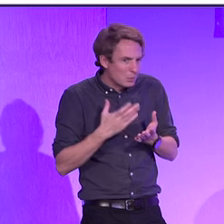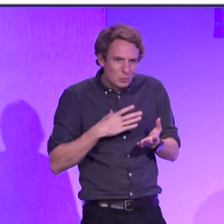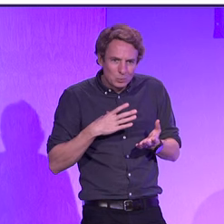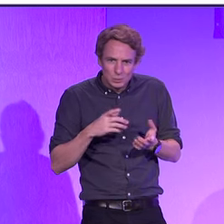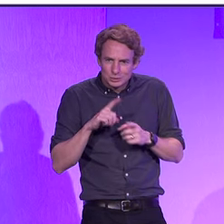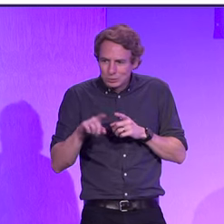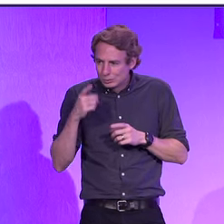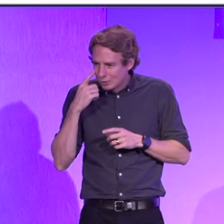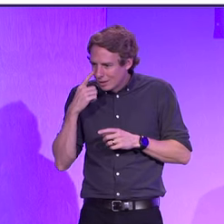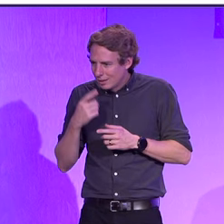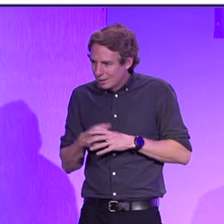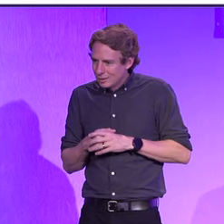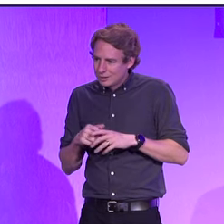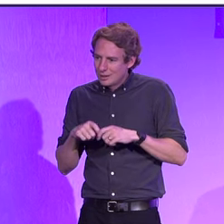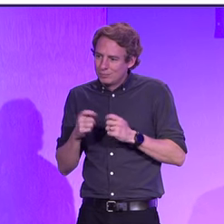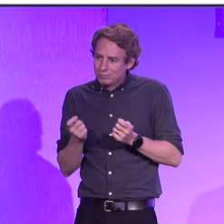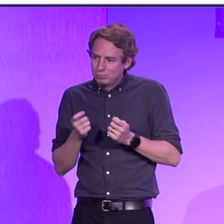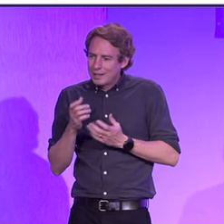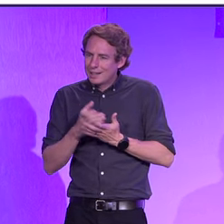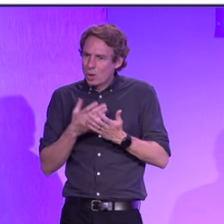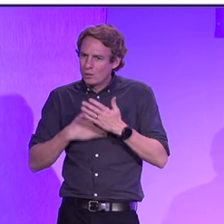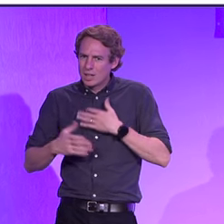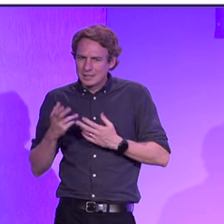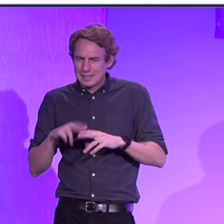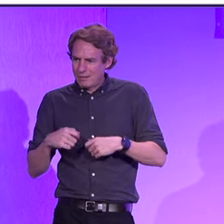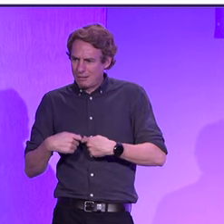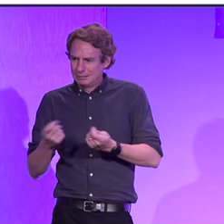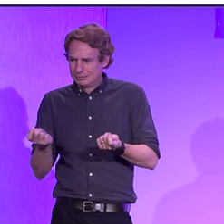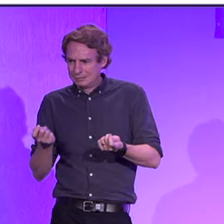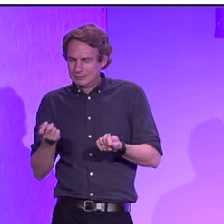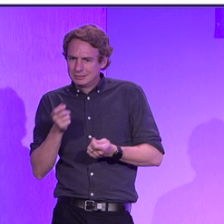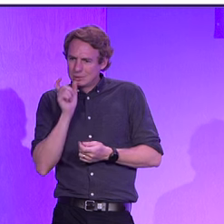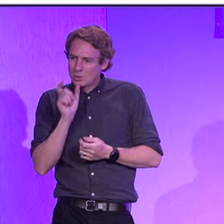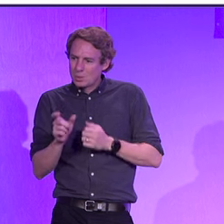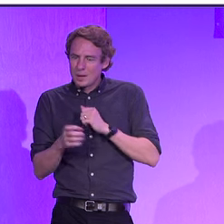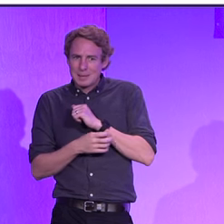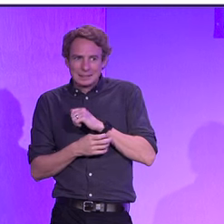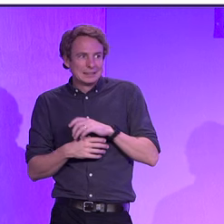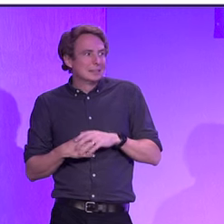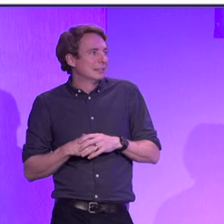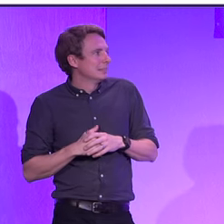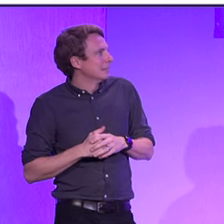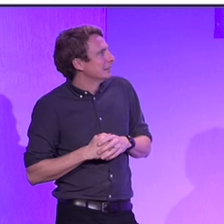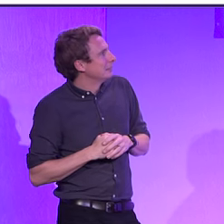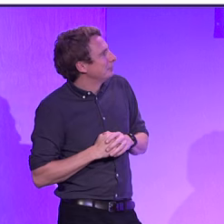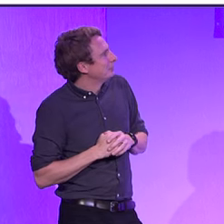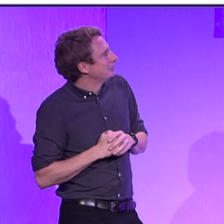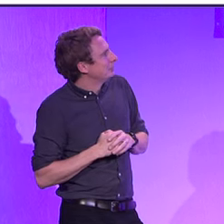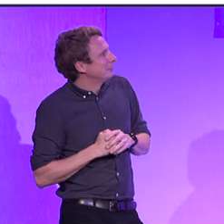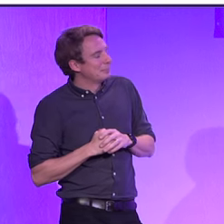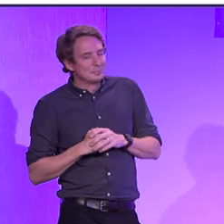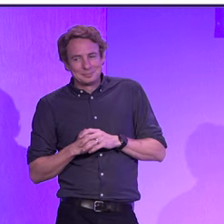No? Yes? I don't know if it means something different here. I'm legitimately talking about baked goods.